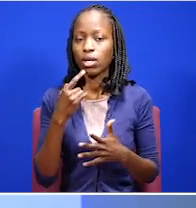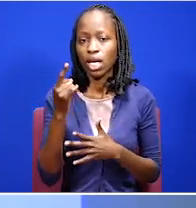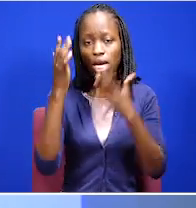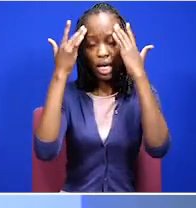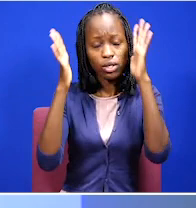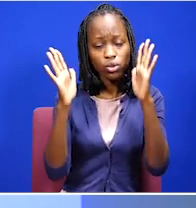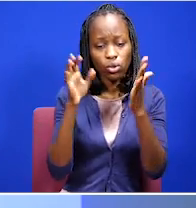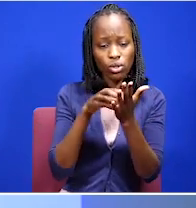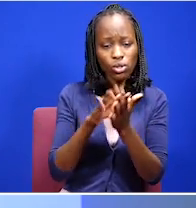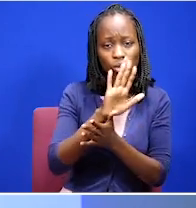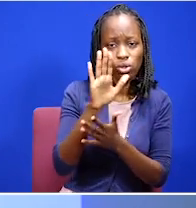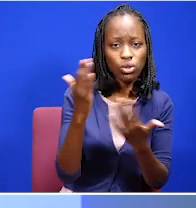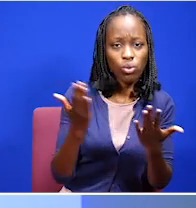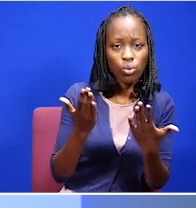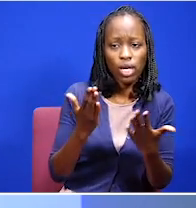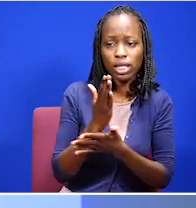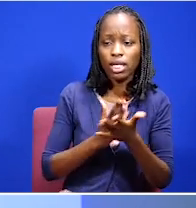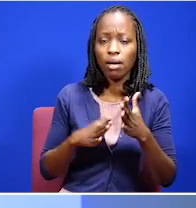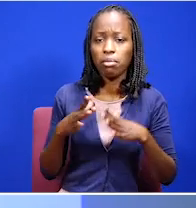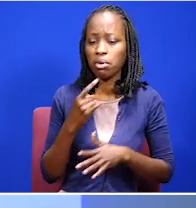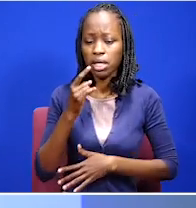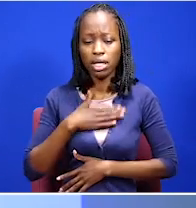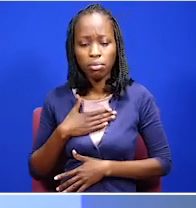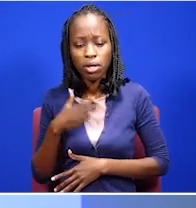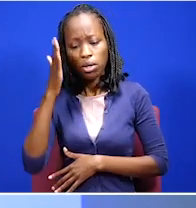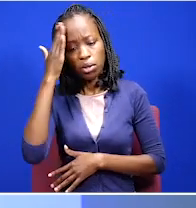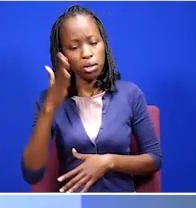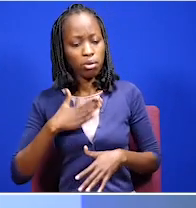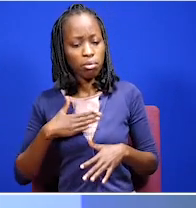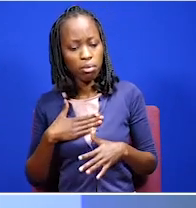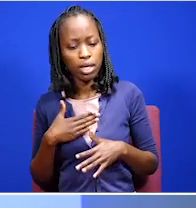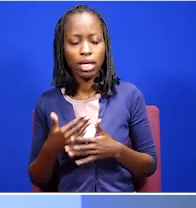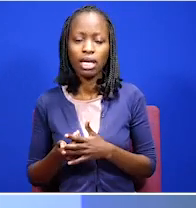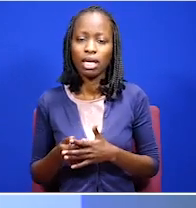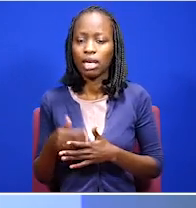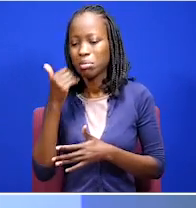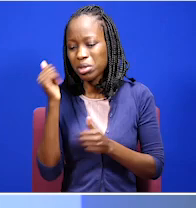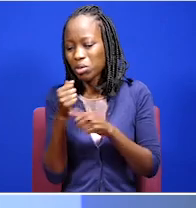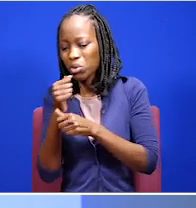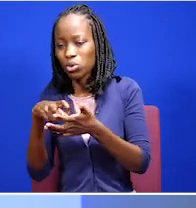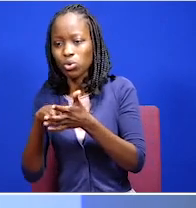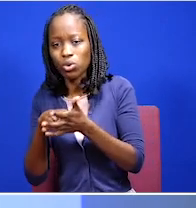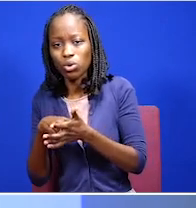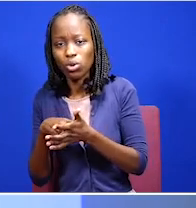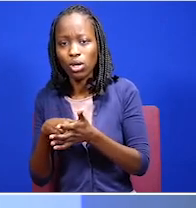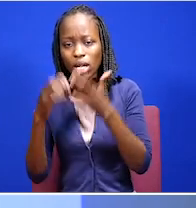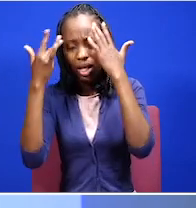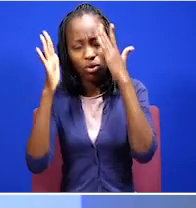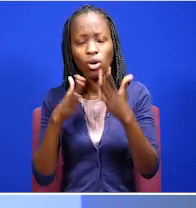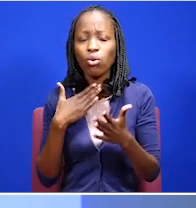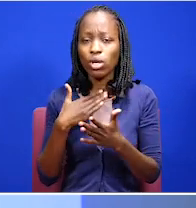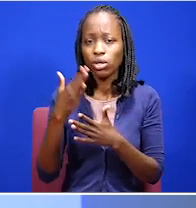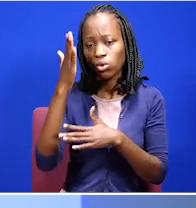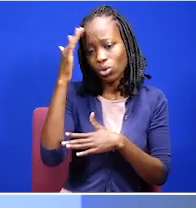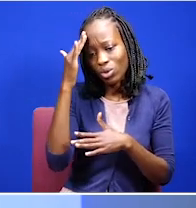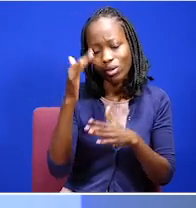kneels. I want to say this. I don't know where you are at. And some people have told me, oh, Mama Adoyo, I have arthritis. I can't kneel and